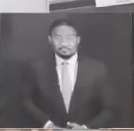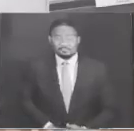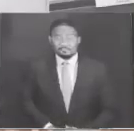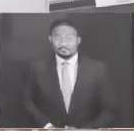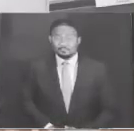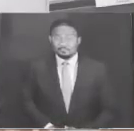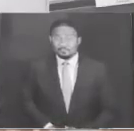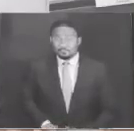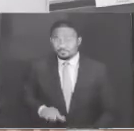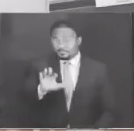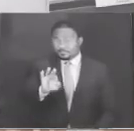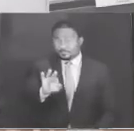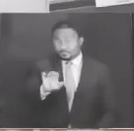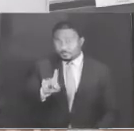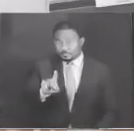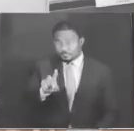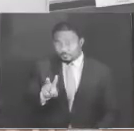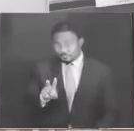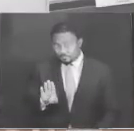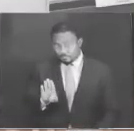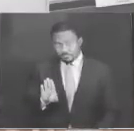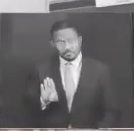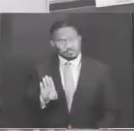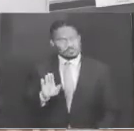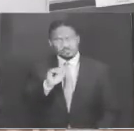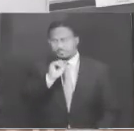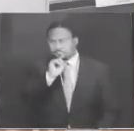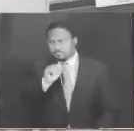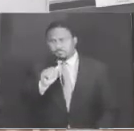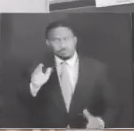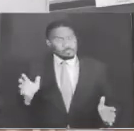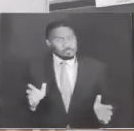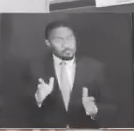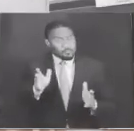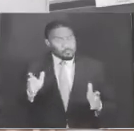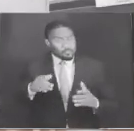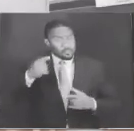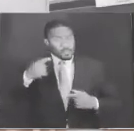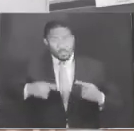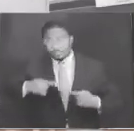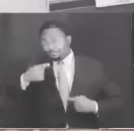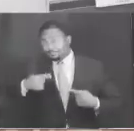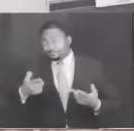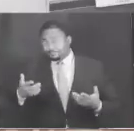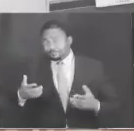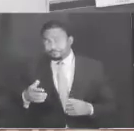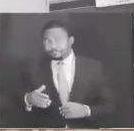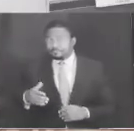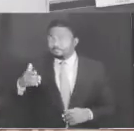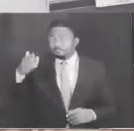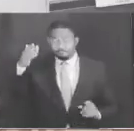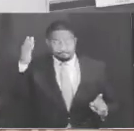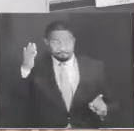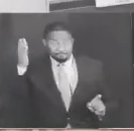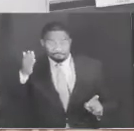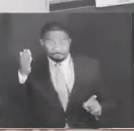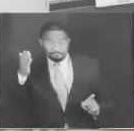why 91(2)(b) says that it should not provoke debate. Honorable Minority Leader. The statement is subject to the